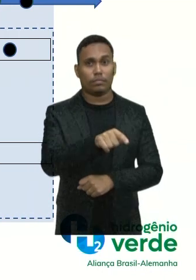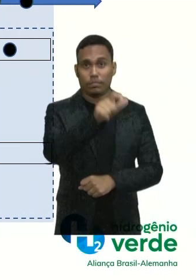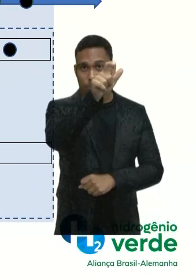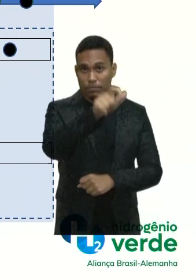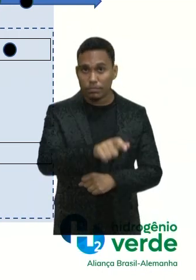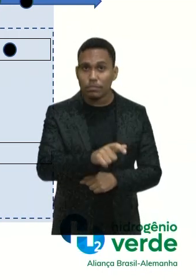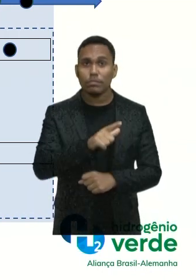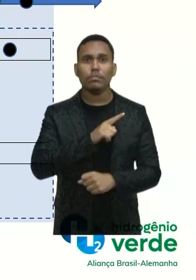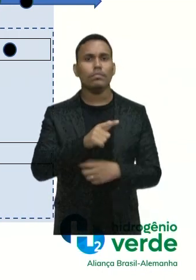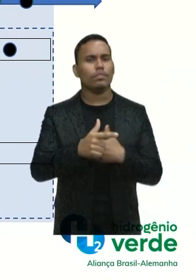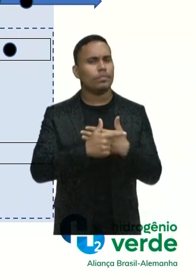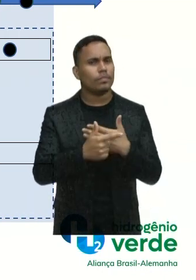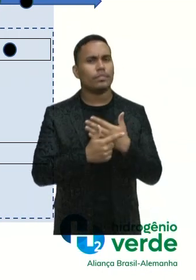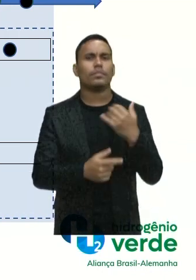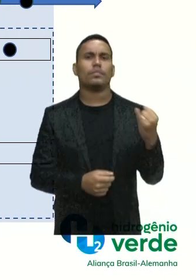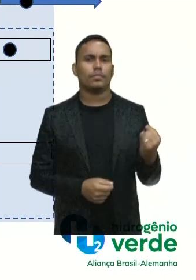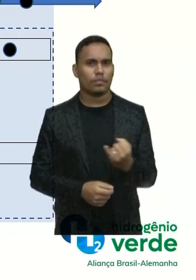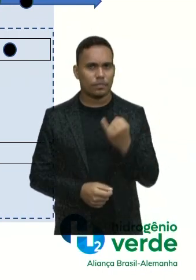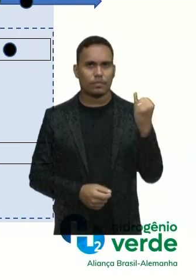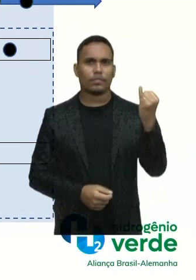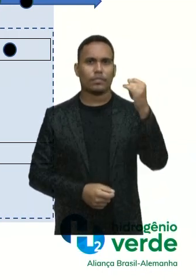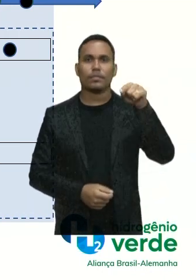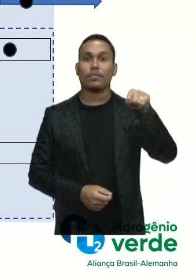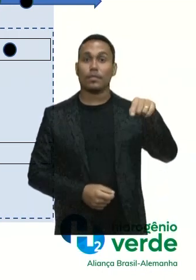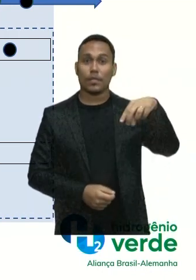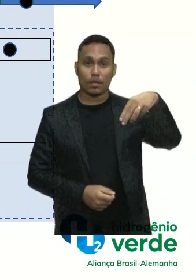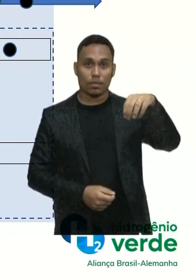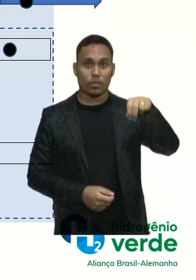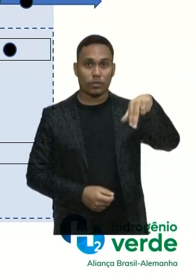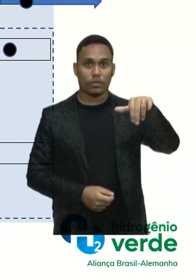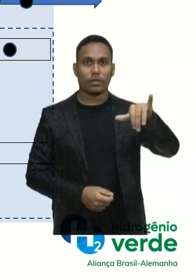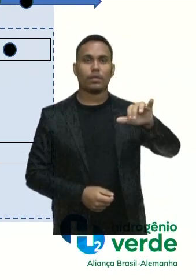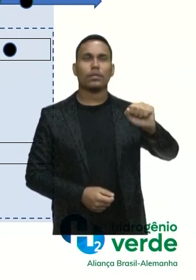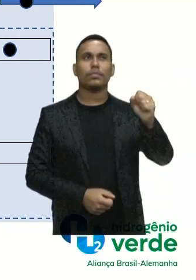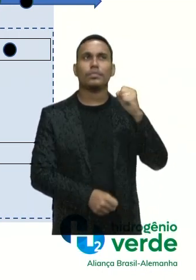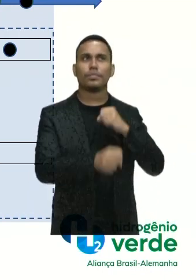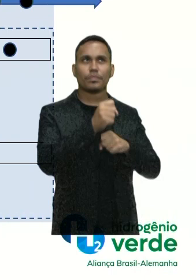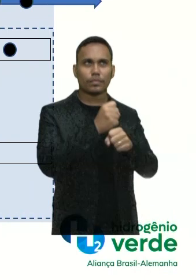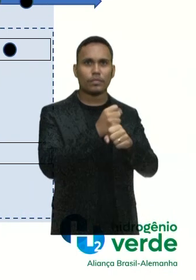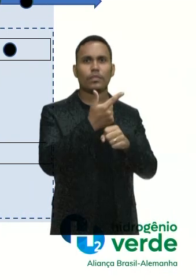and Monica is playing an important role in all of this,